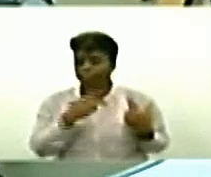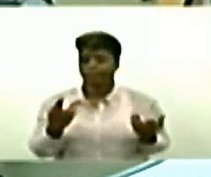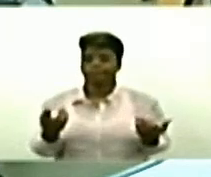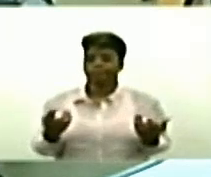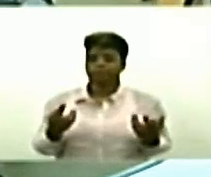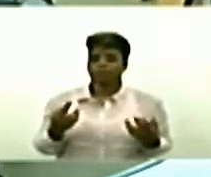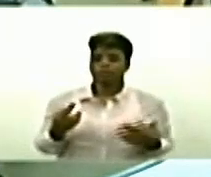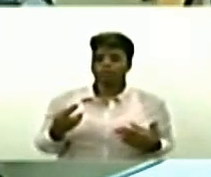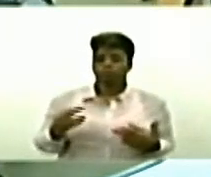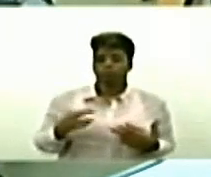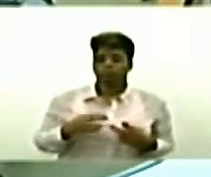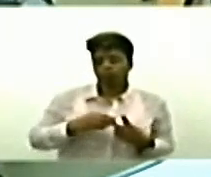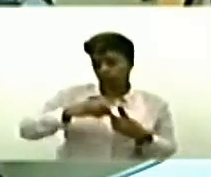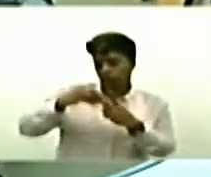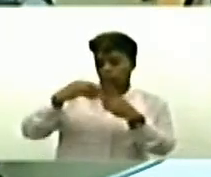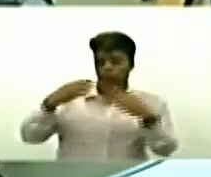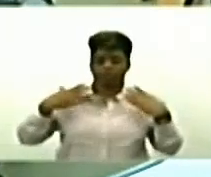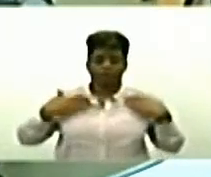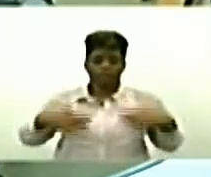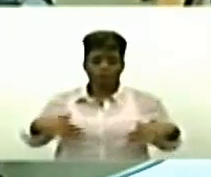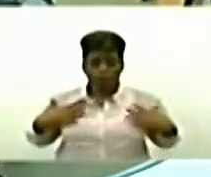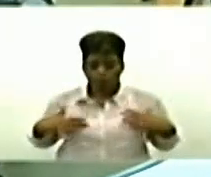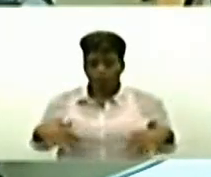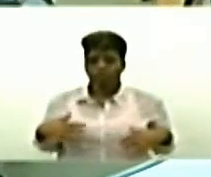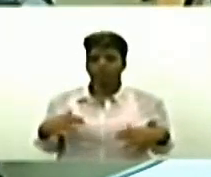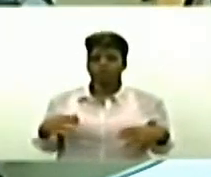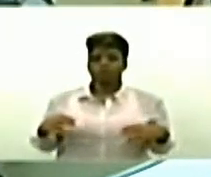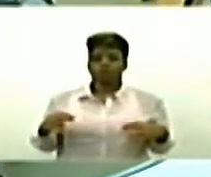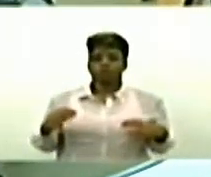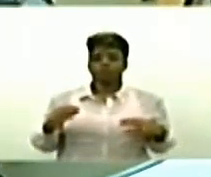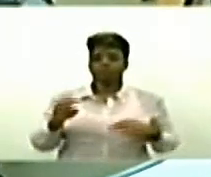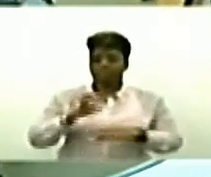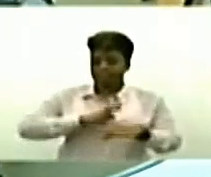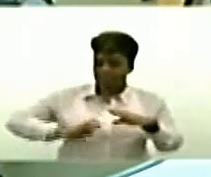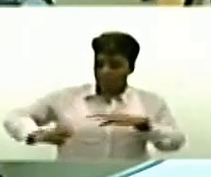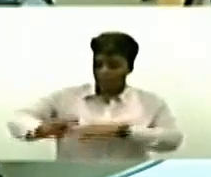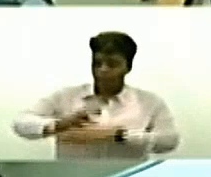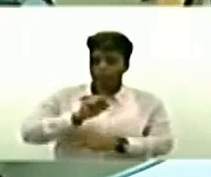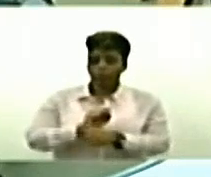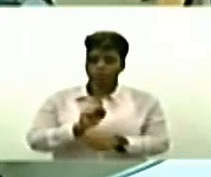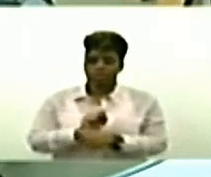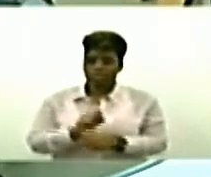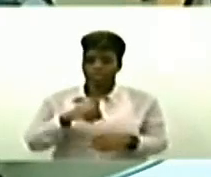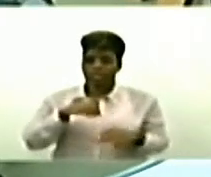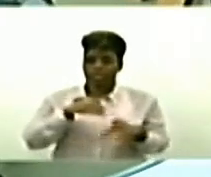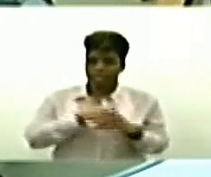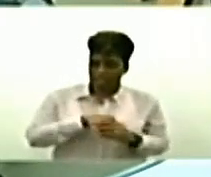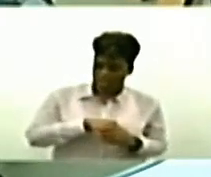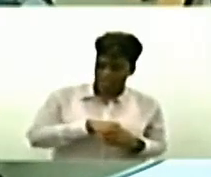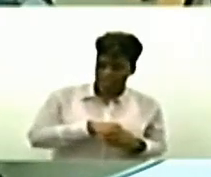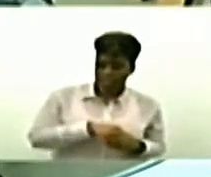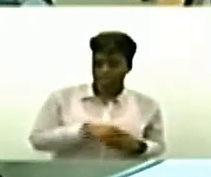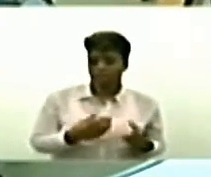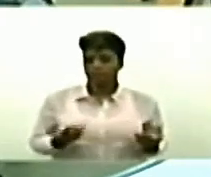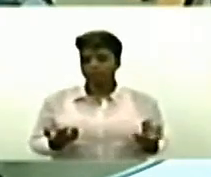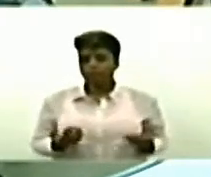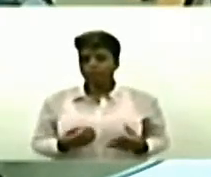choice of clothing, type of clothing, the environment they're going to be working in,